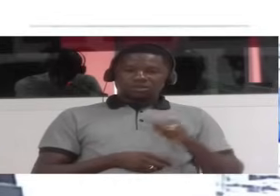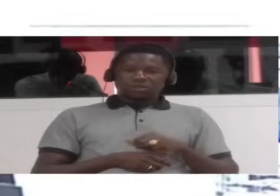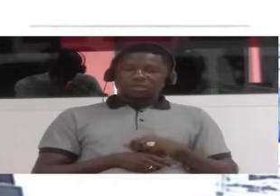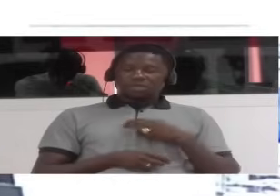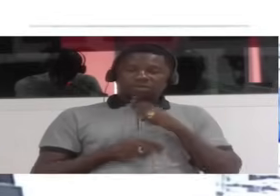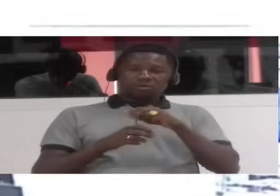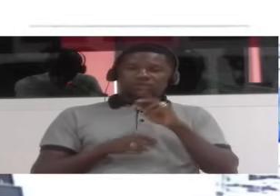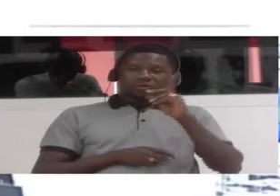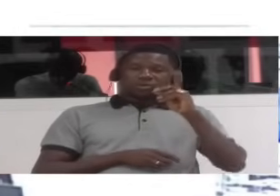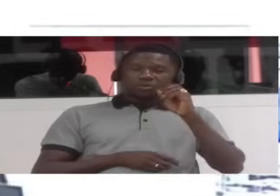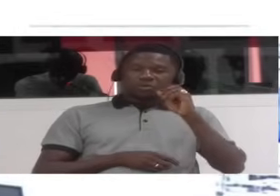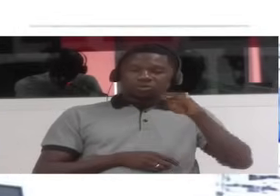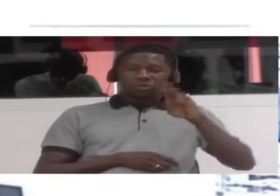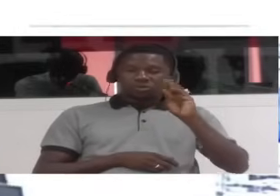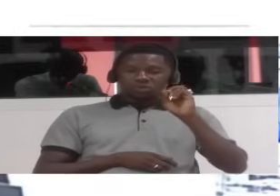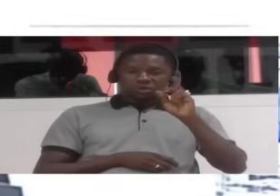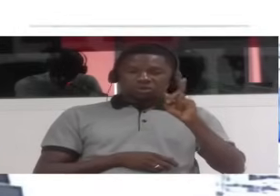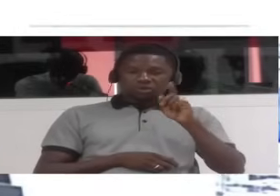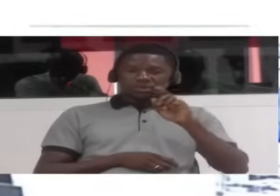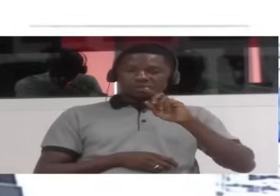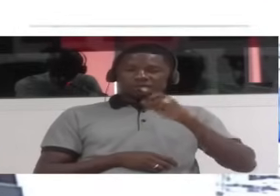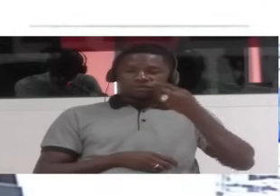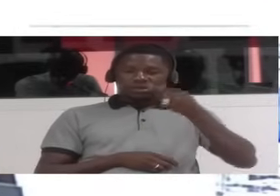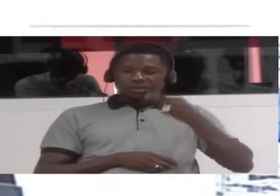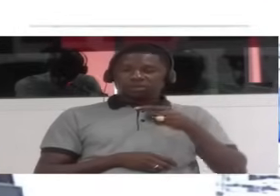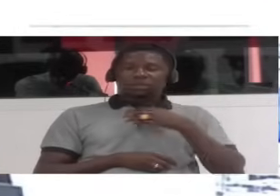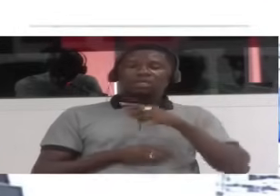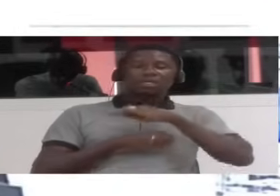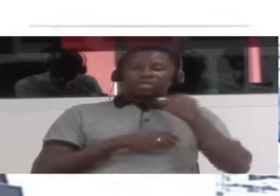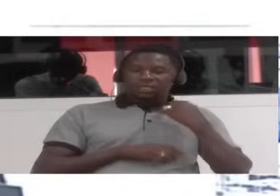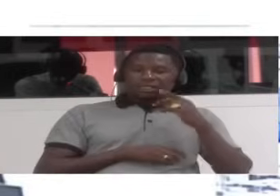storekeeper. When they killed Yaya Jammeh's storekeeper,